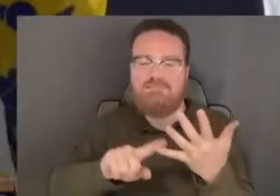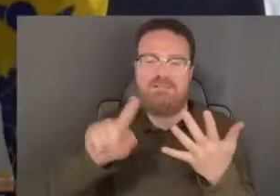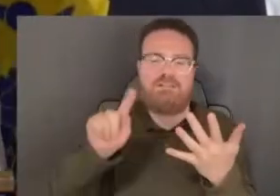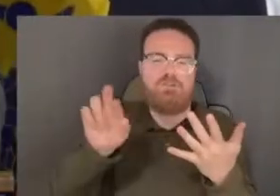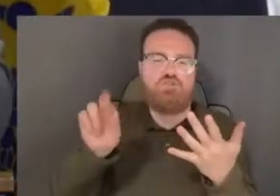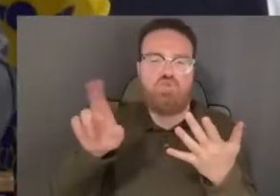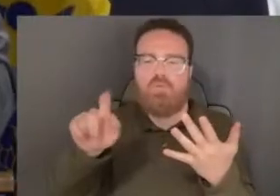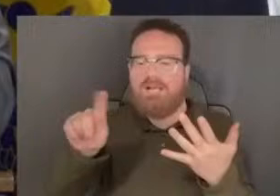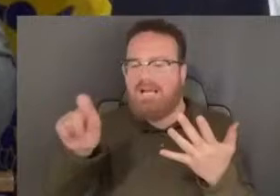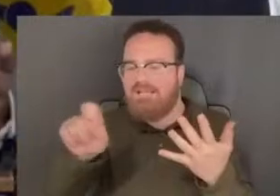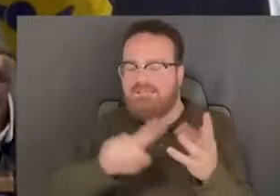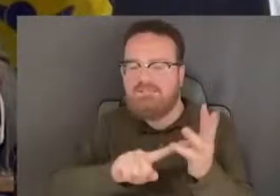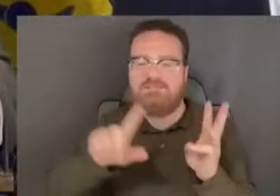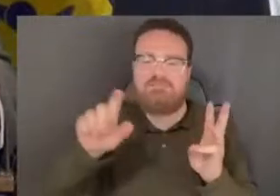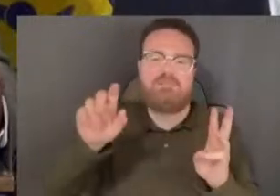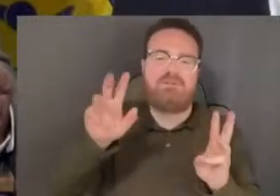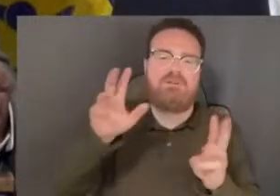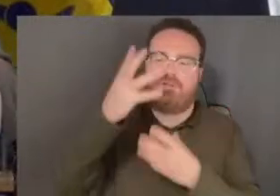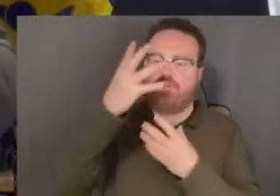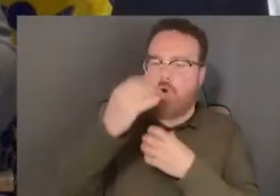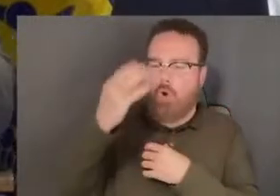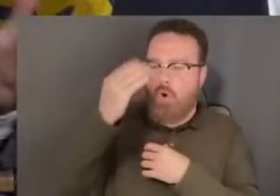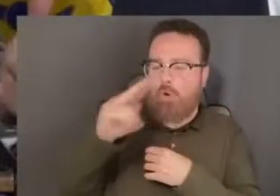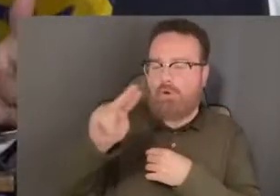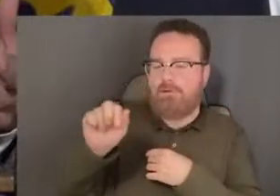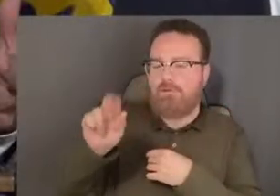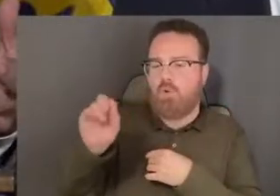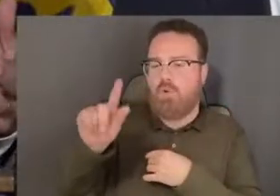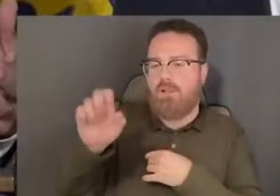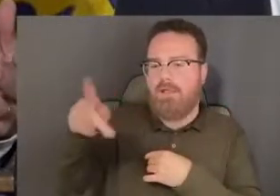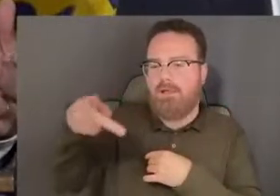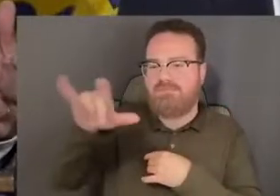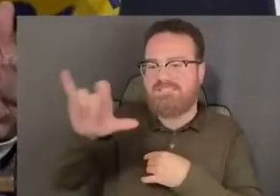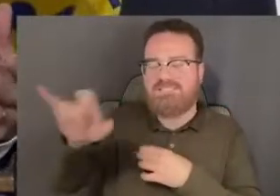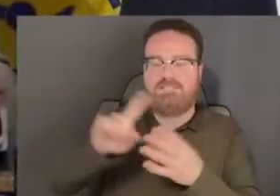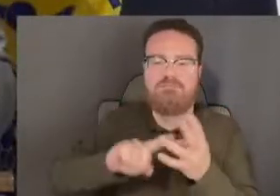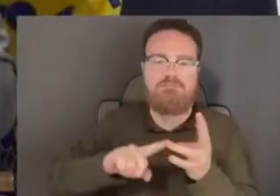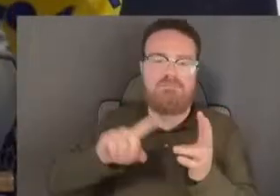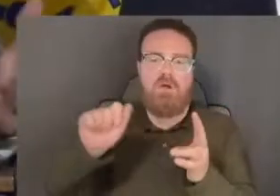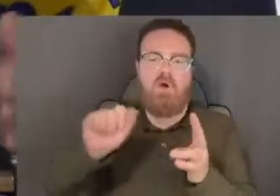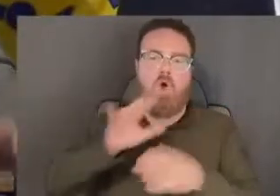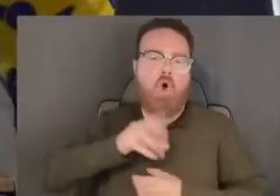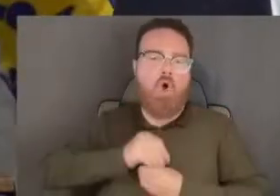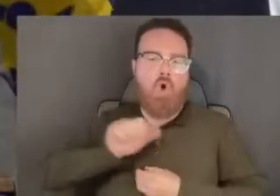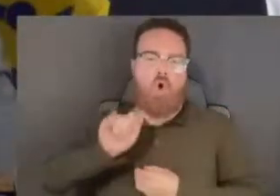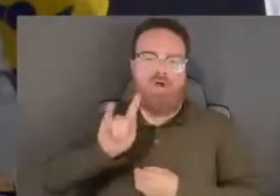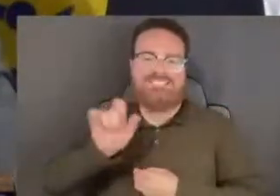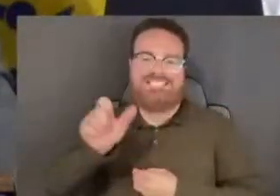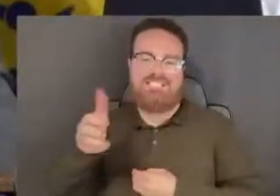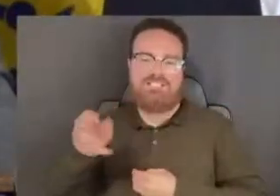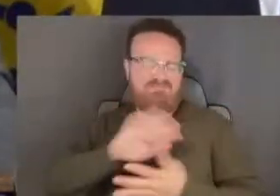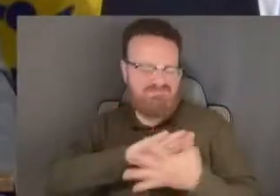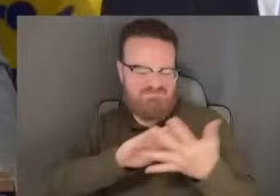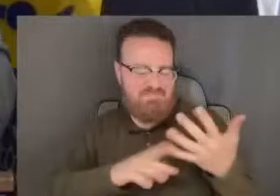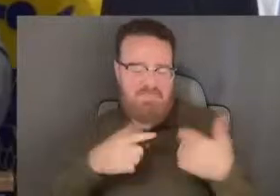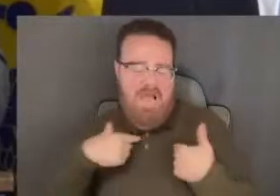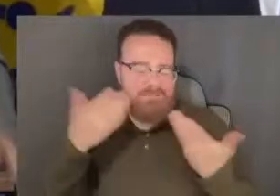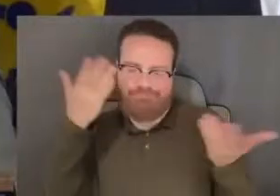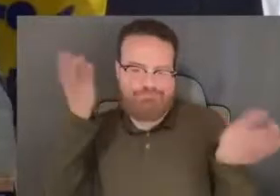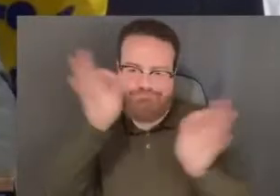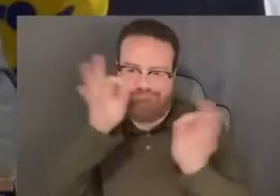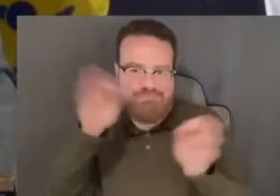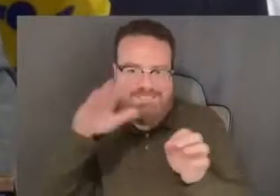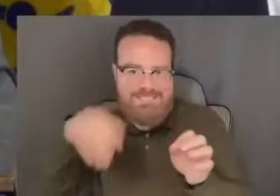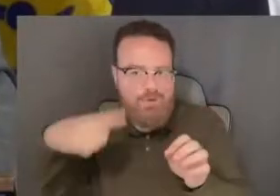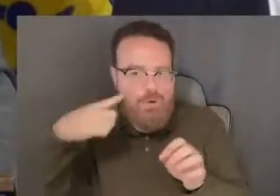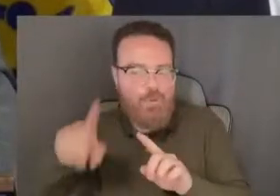and autism. All of these are injuries that I never heard of when I was a kid. They were not part of the nomenclature. They weren't